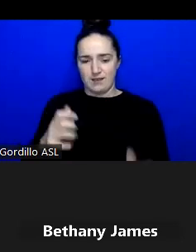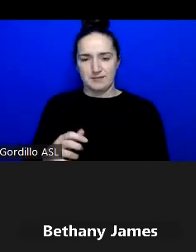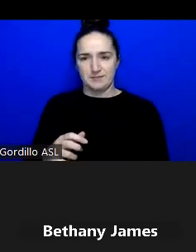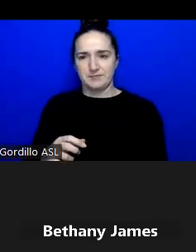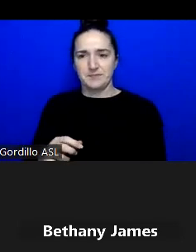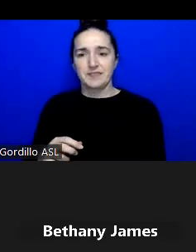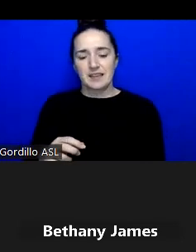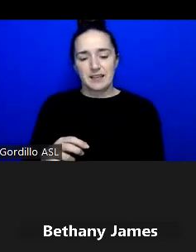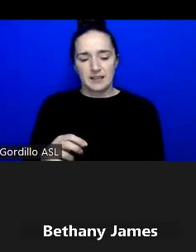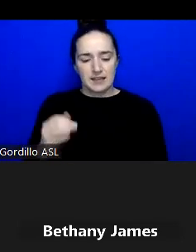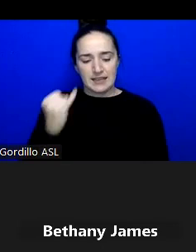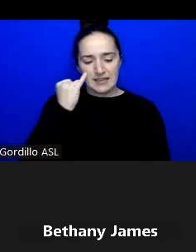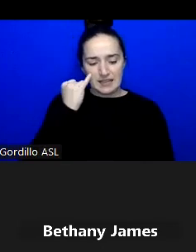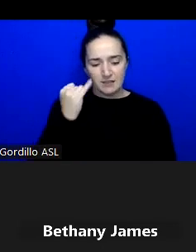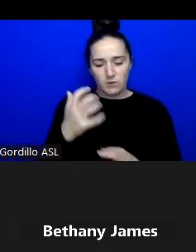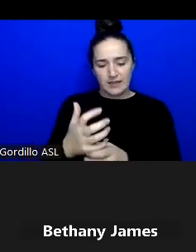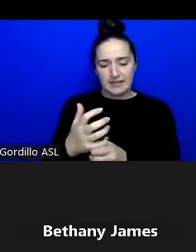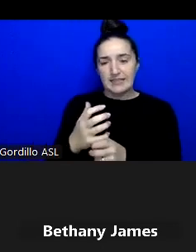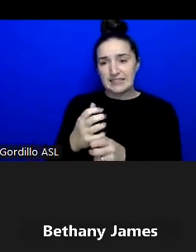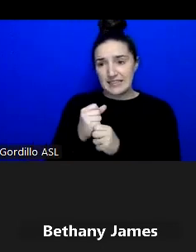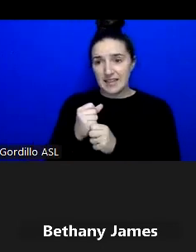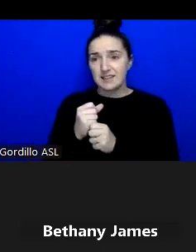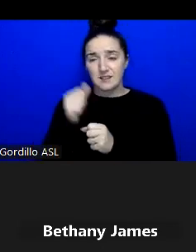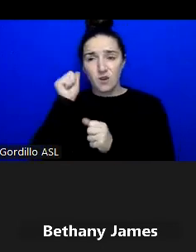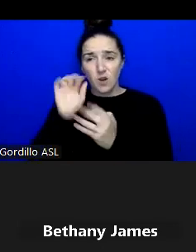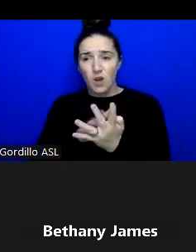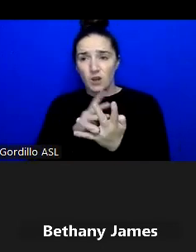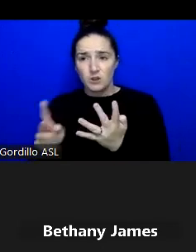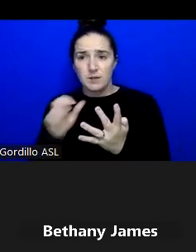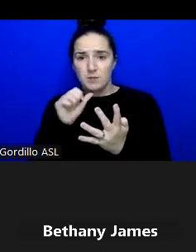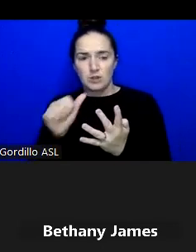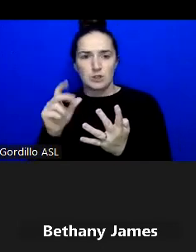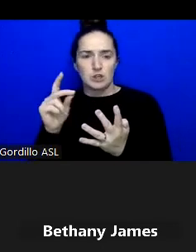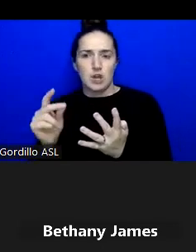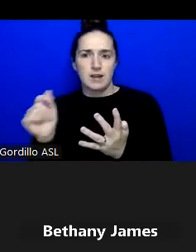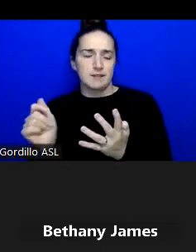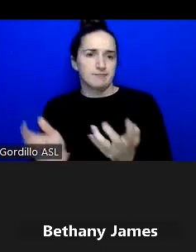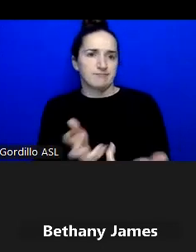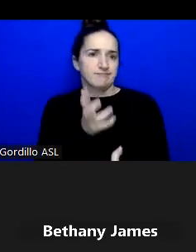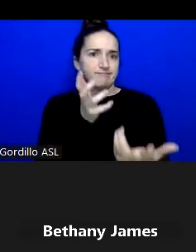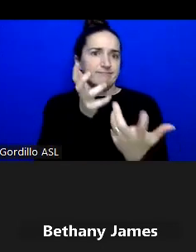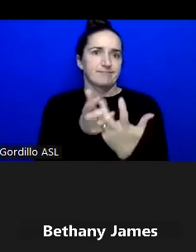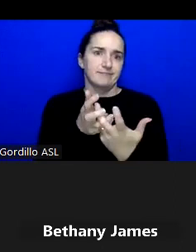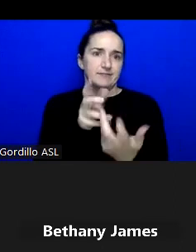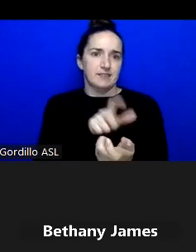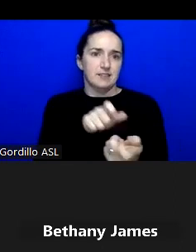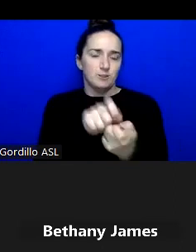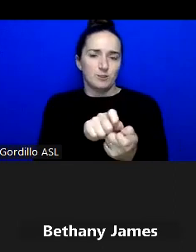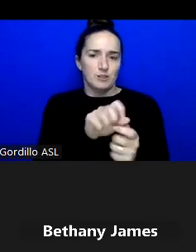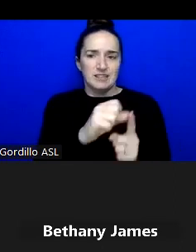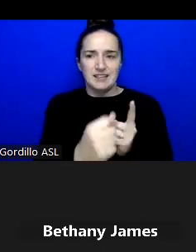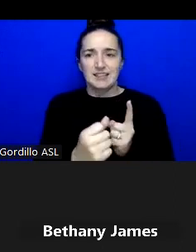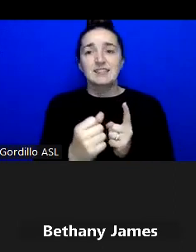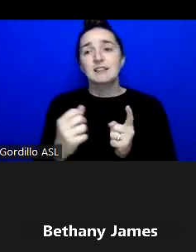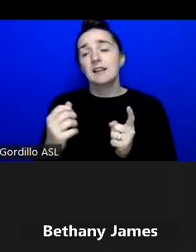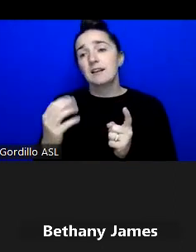audiogram. If somebody has a quote unquote normal hearing loss or a slight hearing loss, like I mentioned, a lot of times in the past, providers